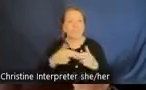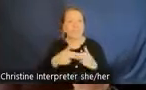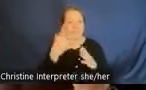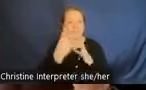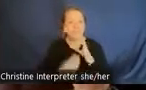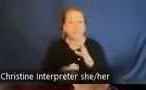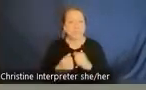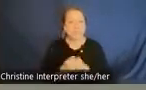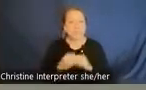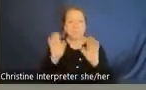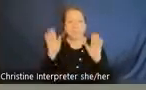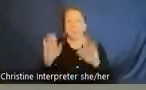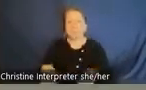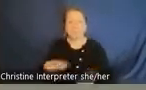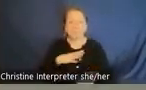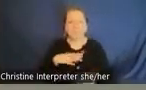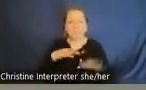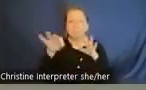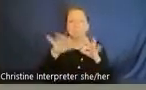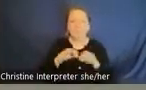don't worry about it, I'll just explain it.